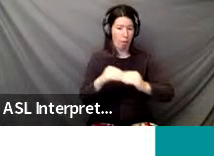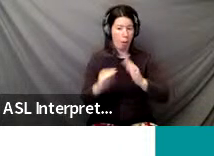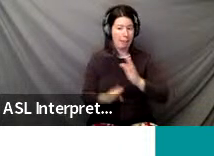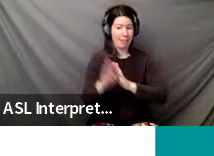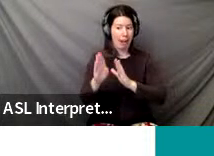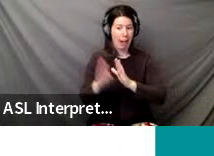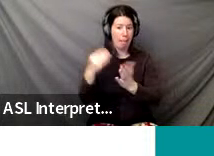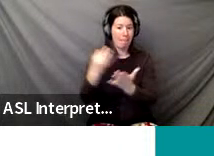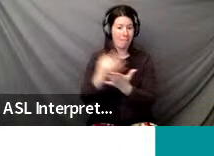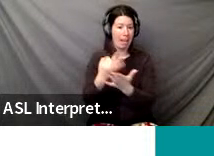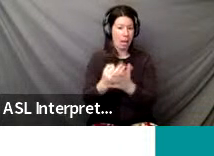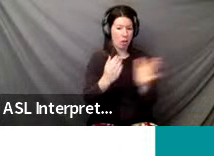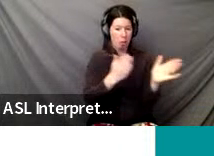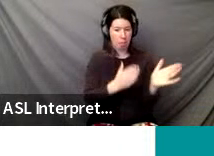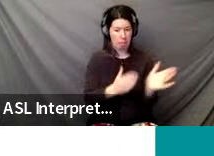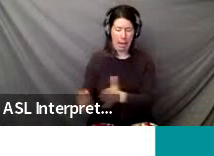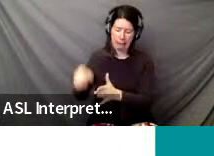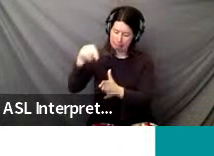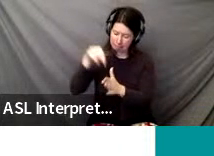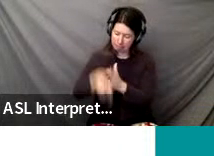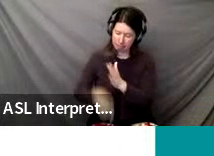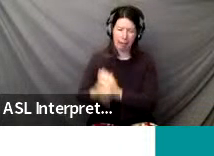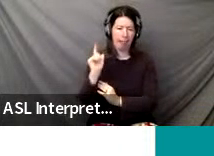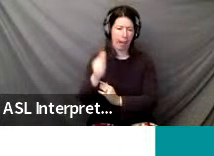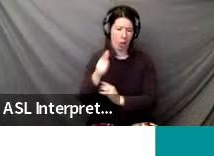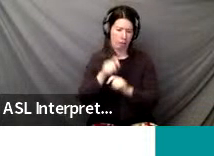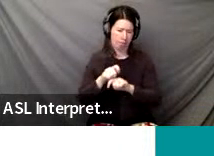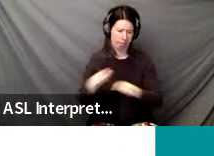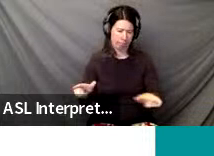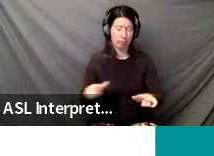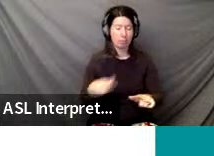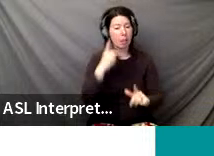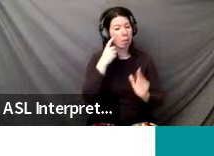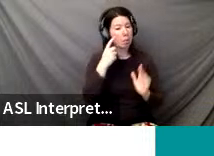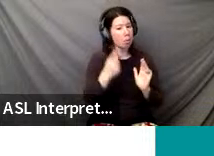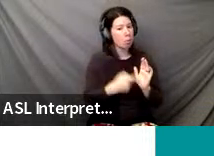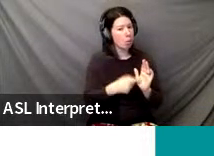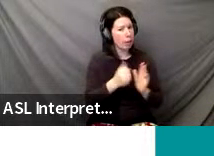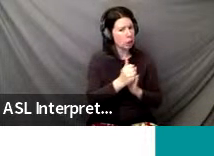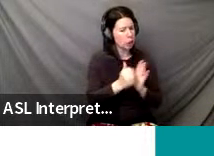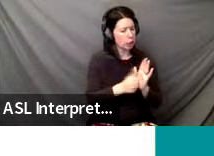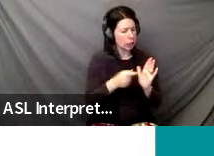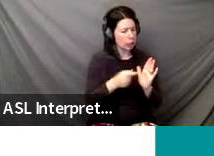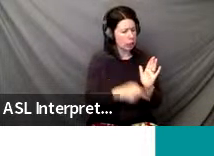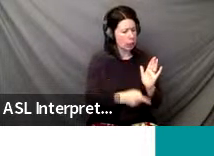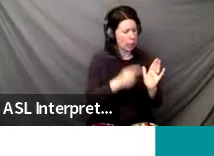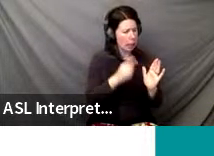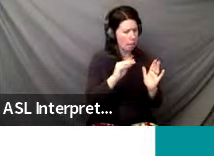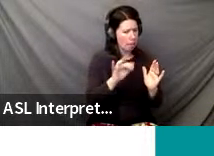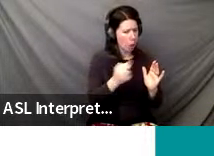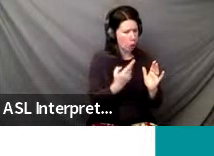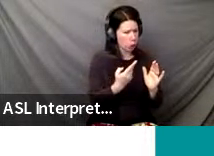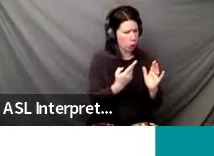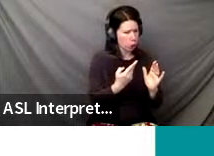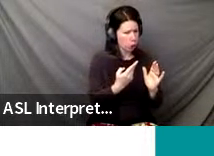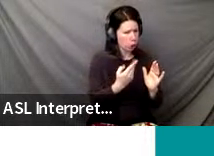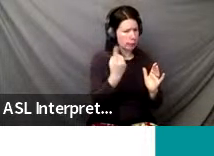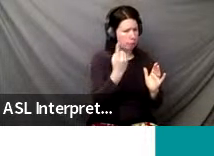that'll be coming a little bit later, and we'll be, I think I saw on the agenda to be talking to this group, I think in March.